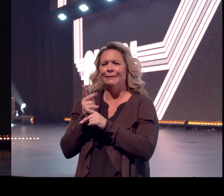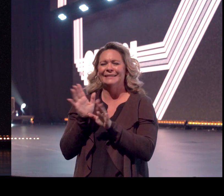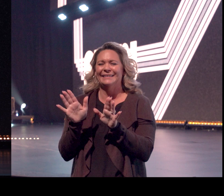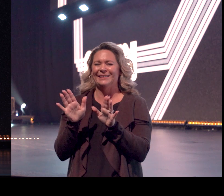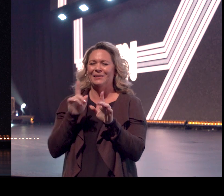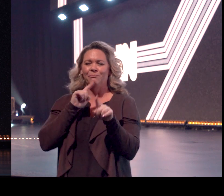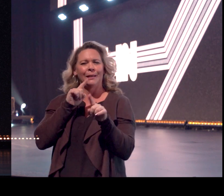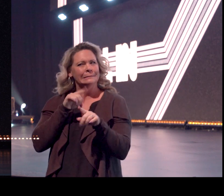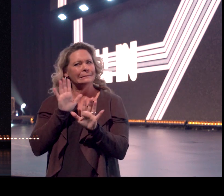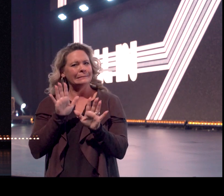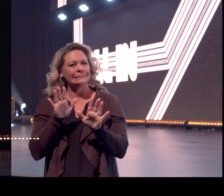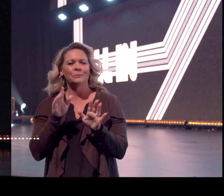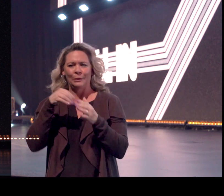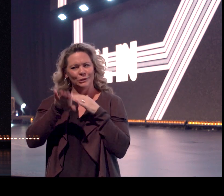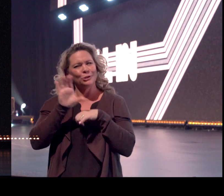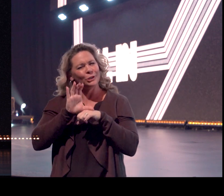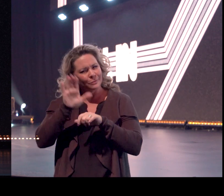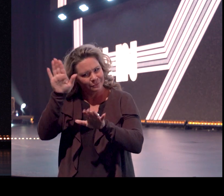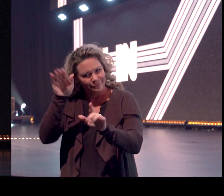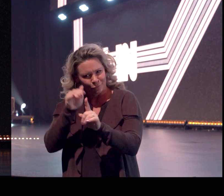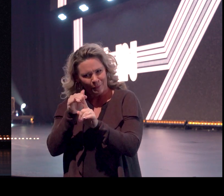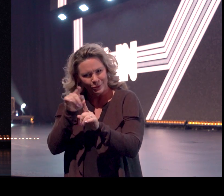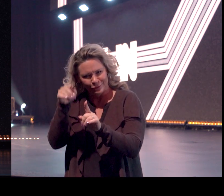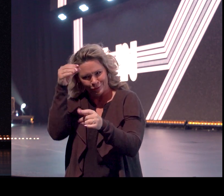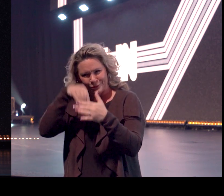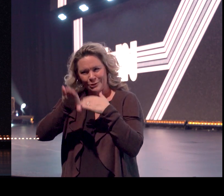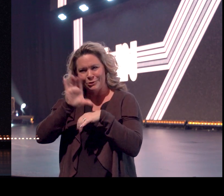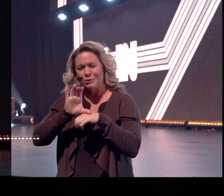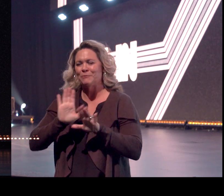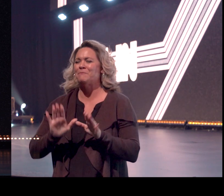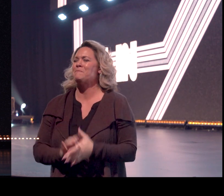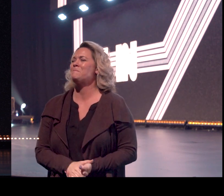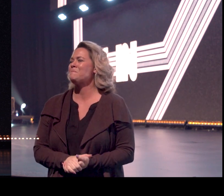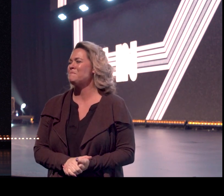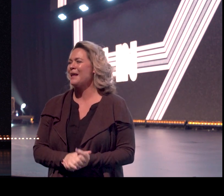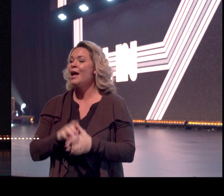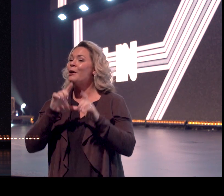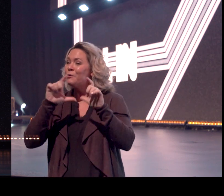okay? Careful. Okay, careful. We're in church. Let me remind you that, all right?